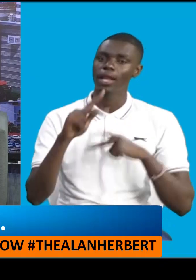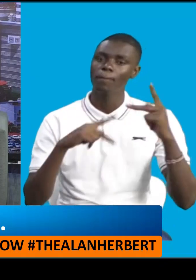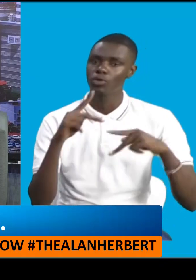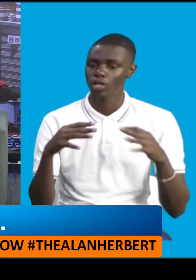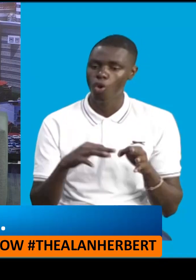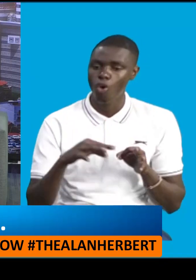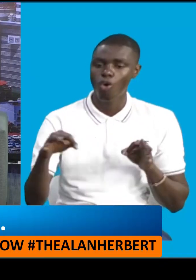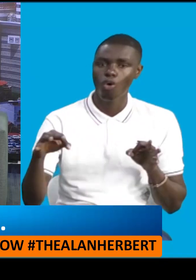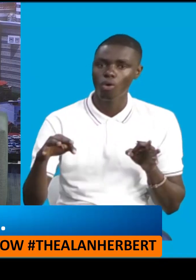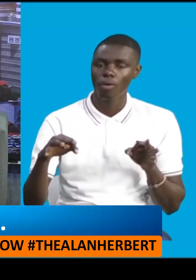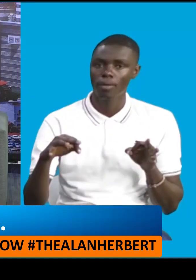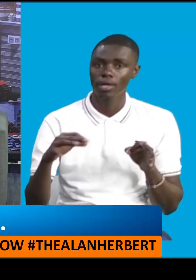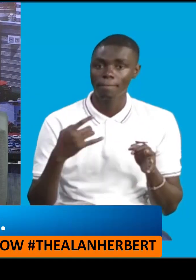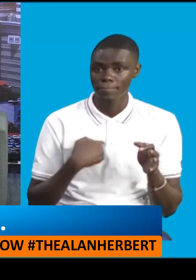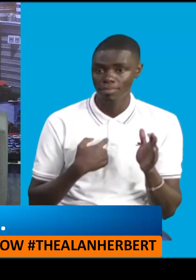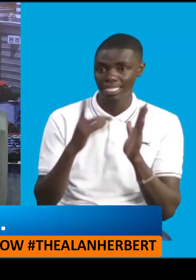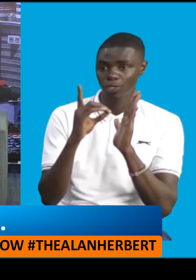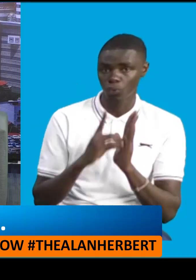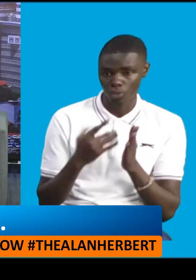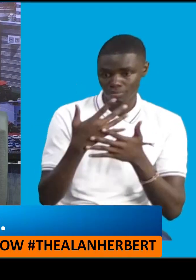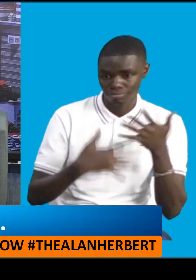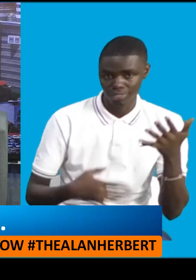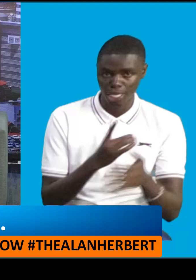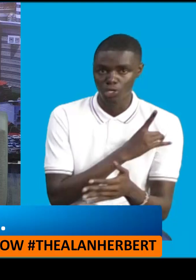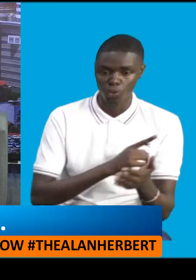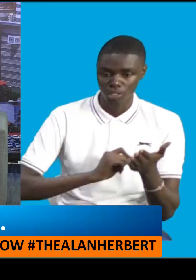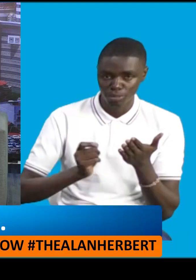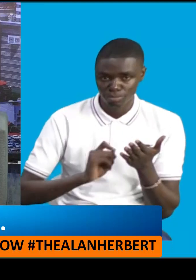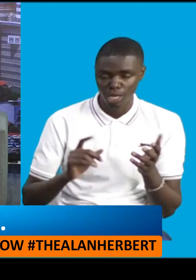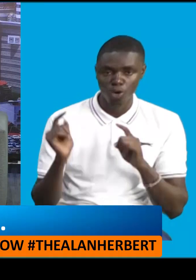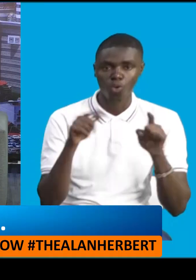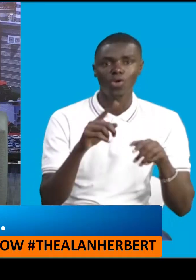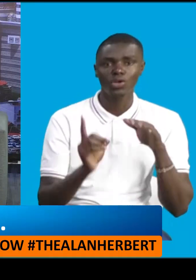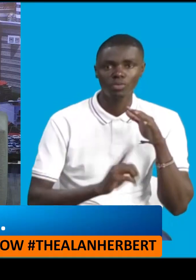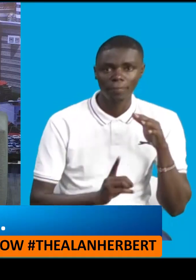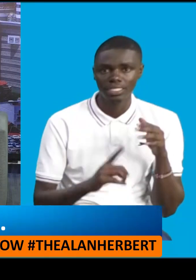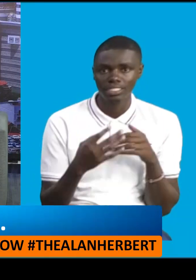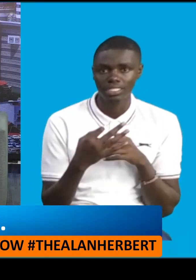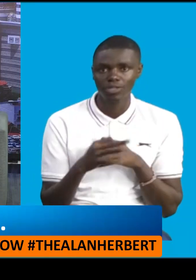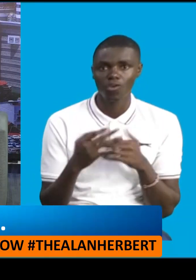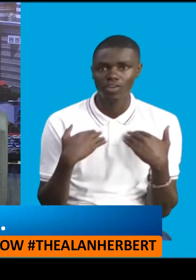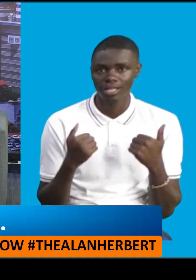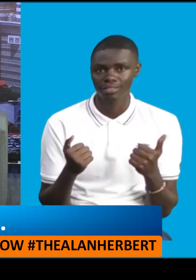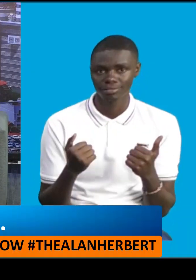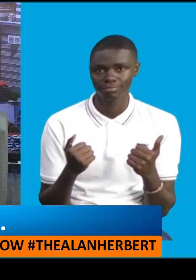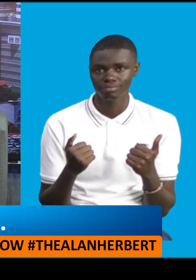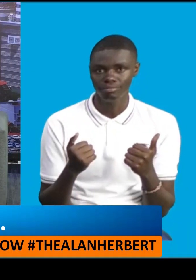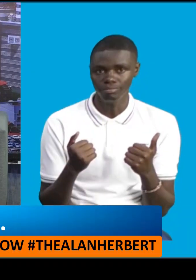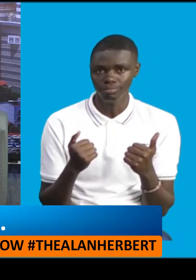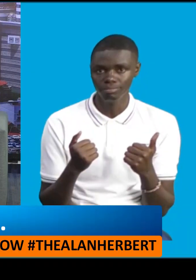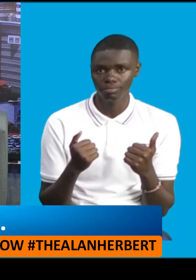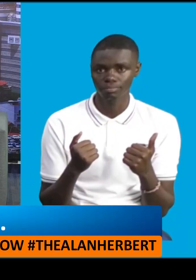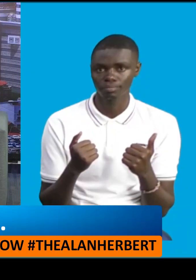long would that process be? Me downloading the forms, doctor filling them, going to the Ministry of it's almost